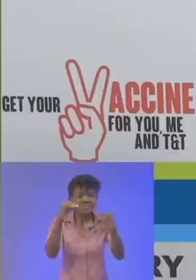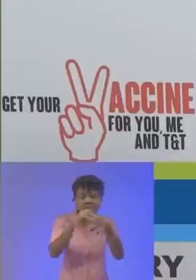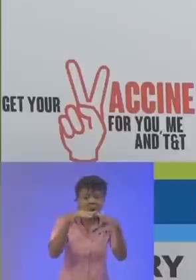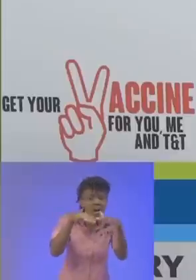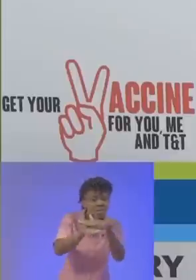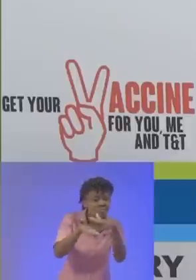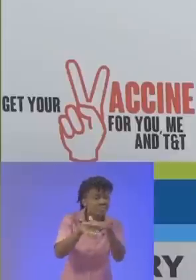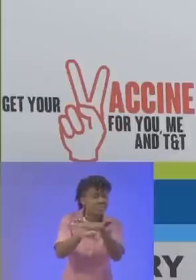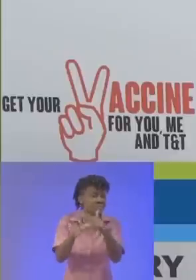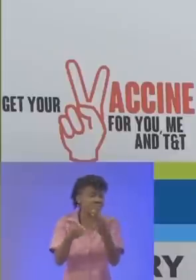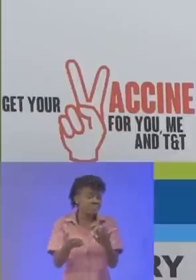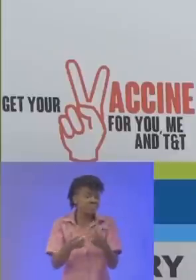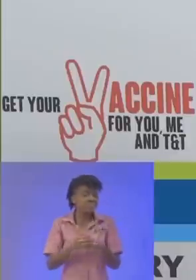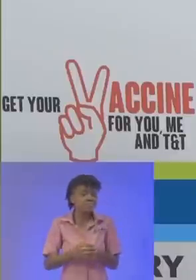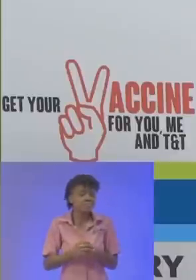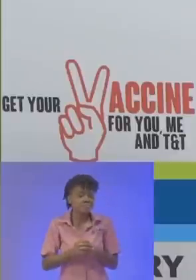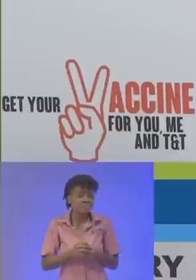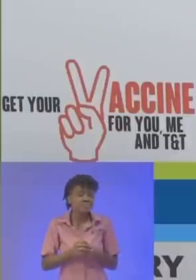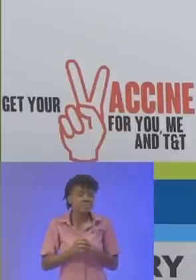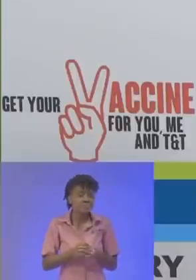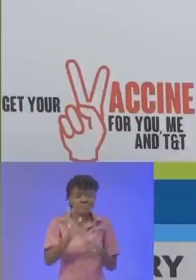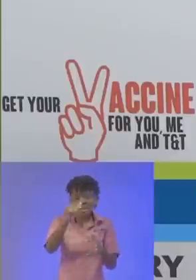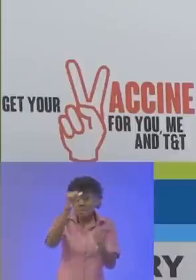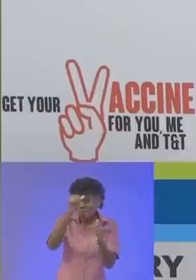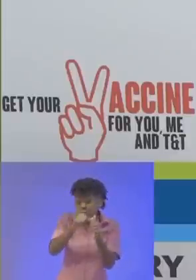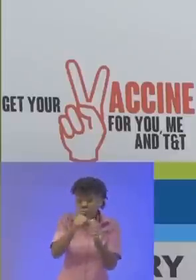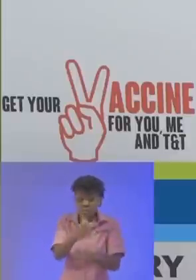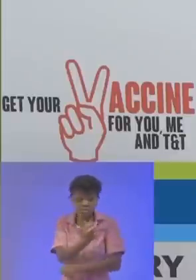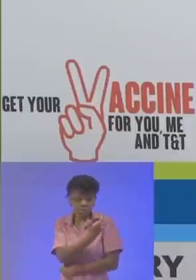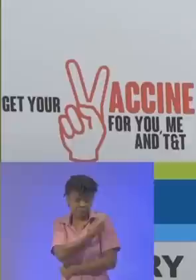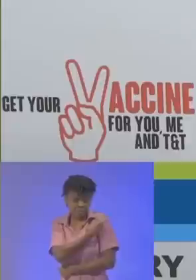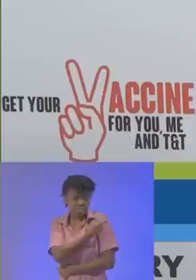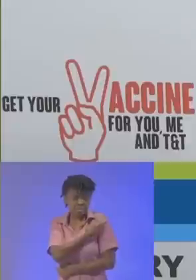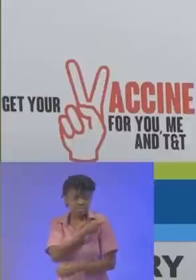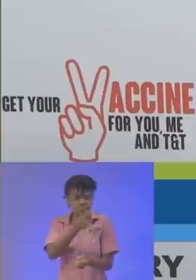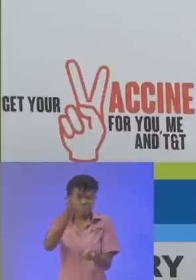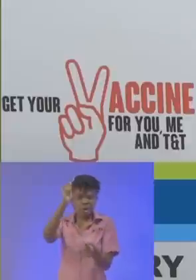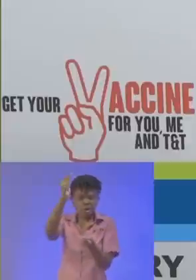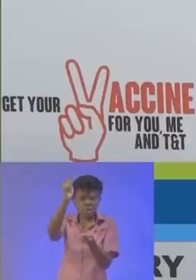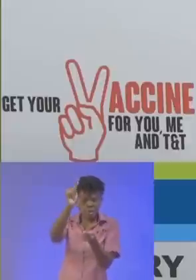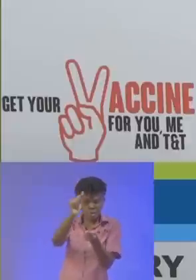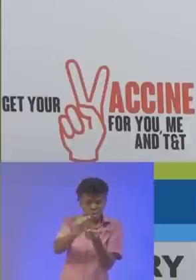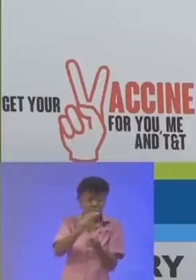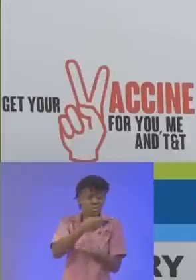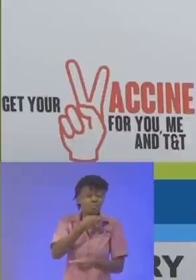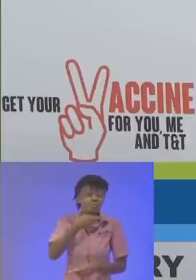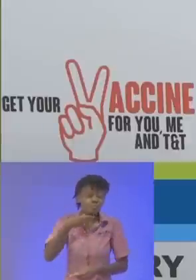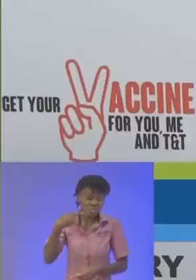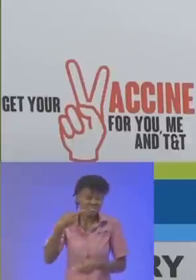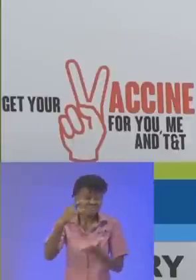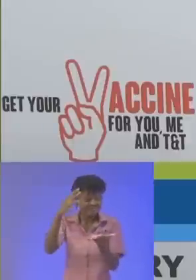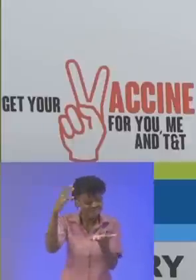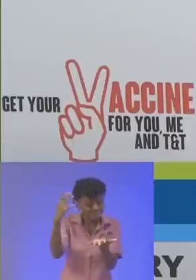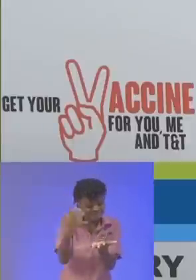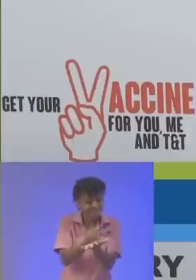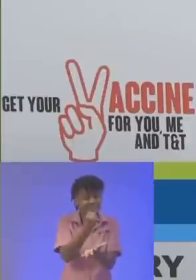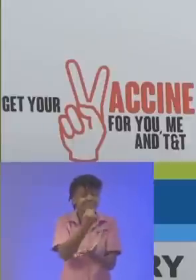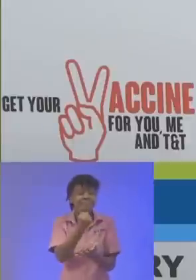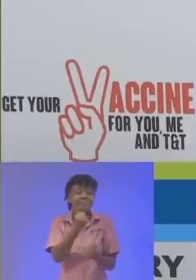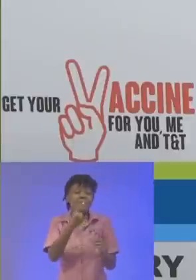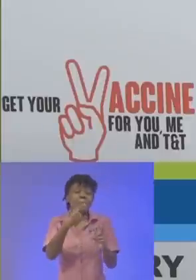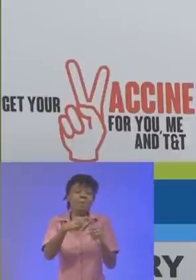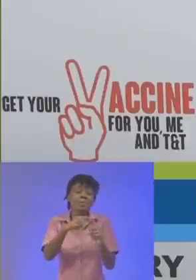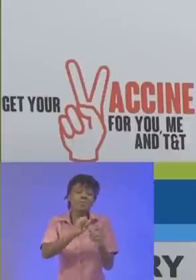Vaccination reduces the risk of you transmitting the COVID-19 virus. It reduces the risk of you sharing